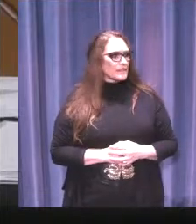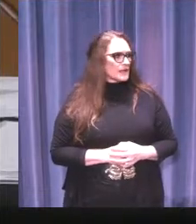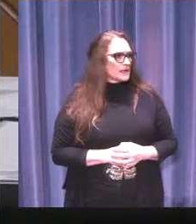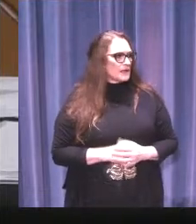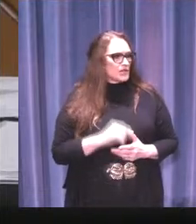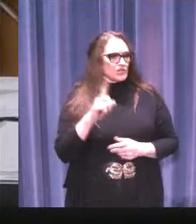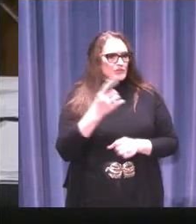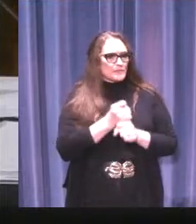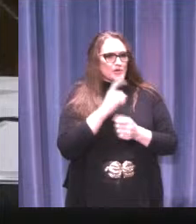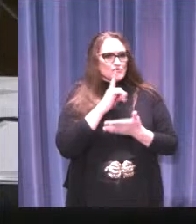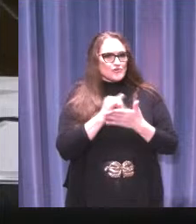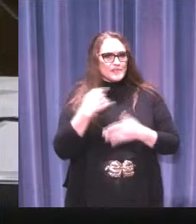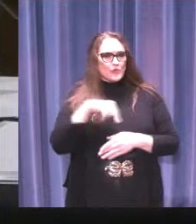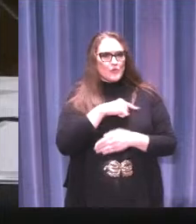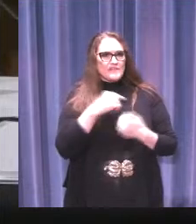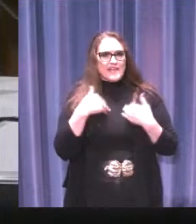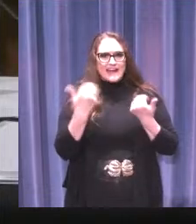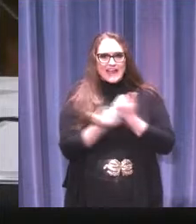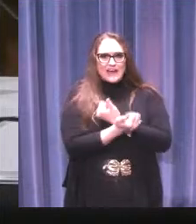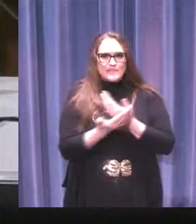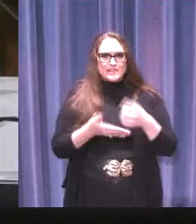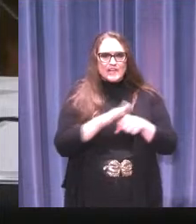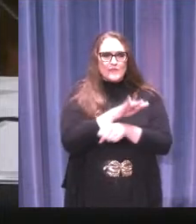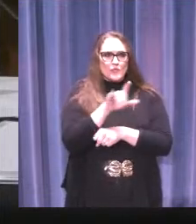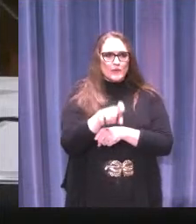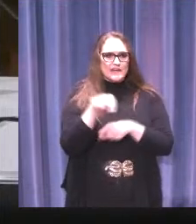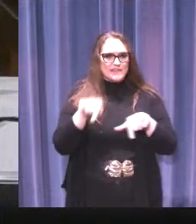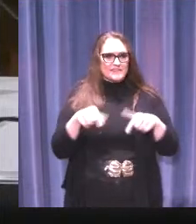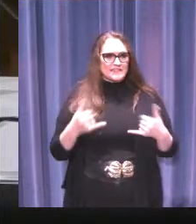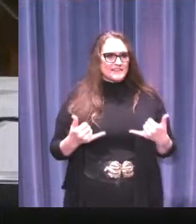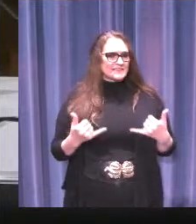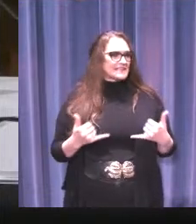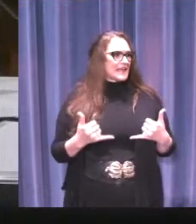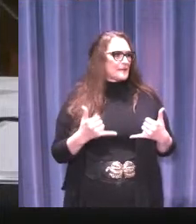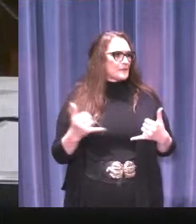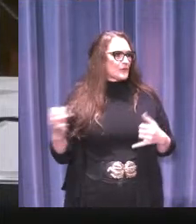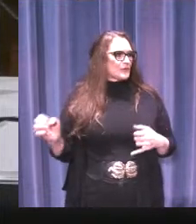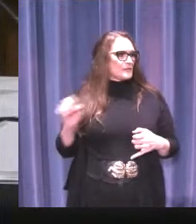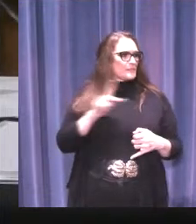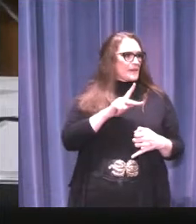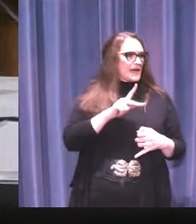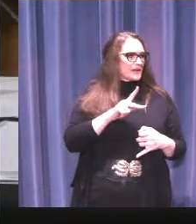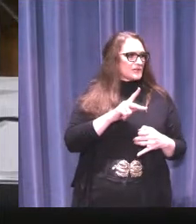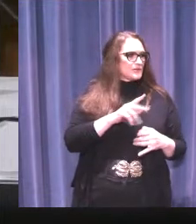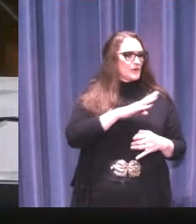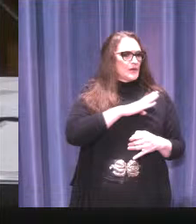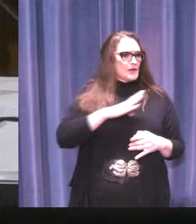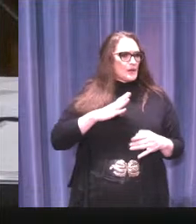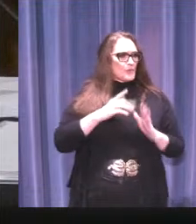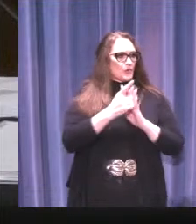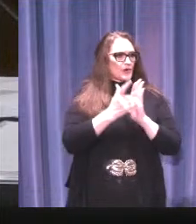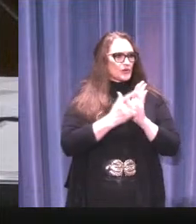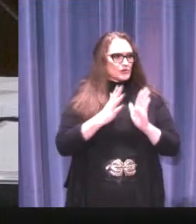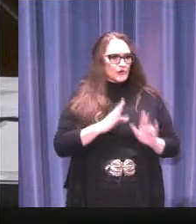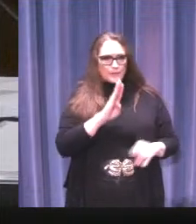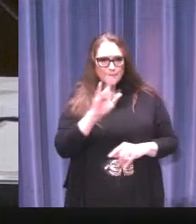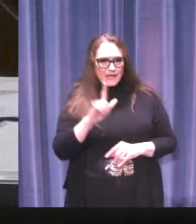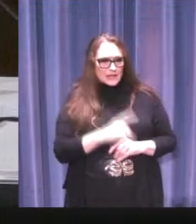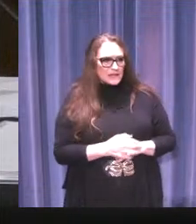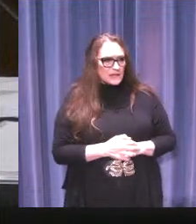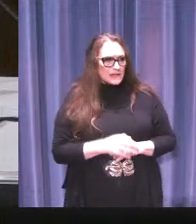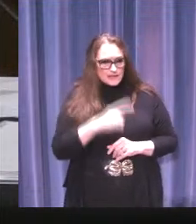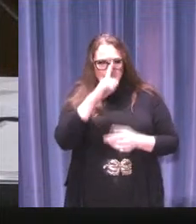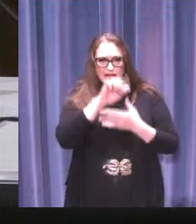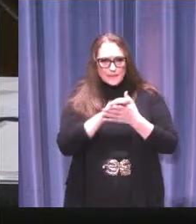Just to make sure we've got everything covered we need at this time, I'm referring back to the board attorney. Bill? I believe you've